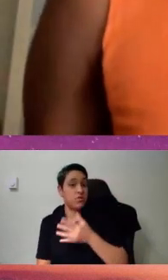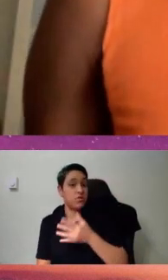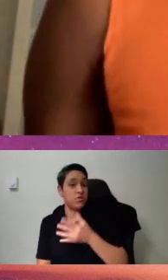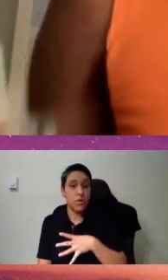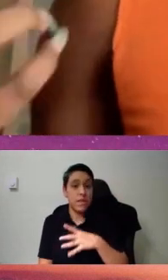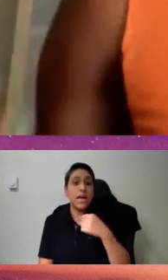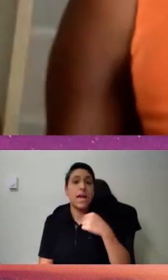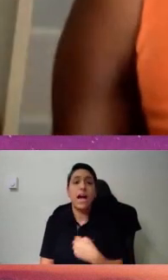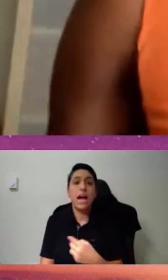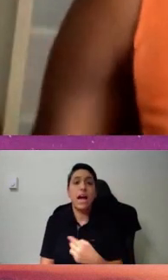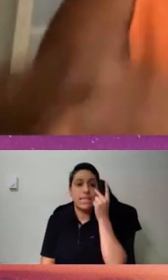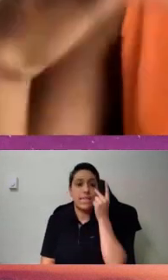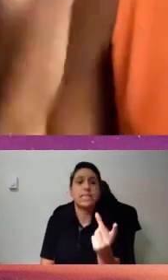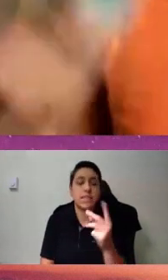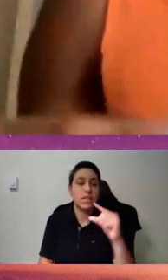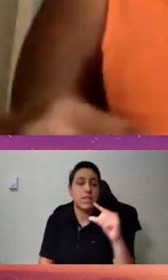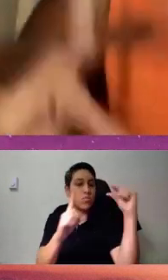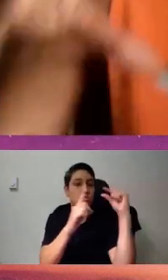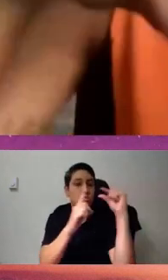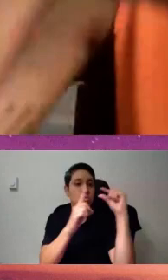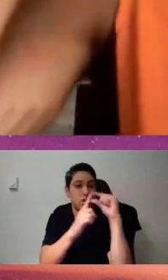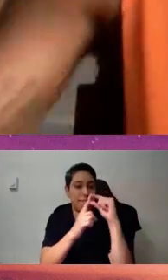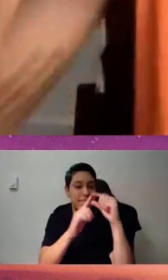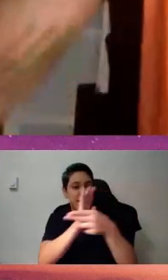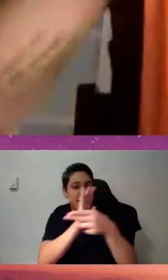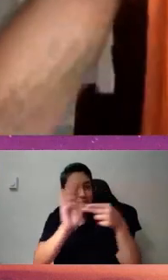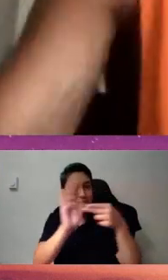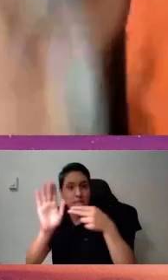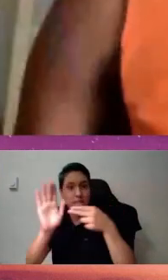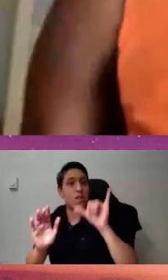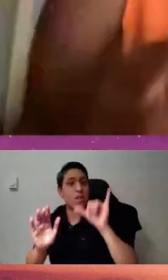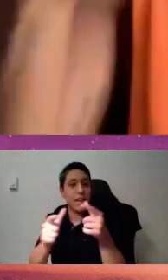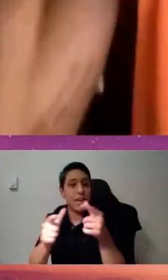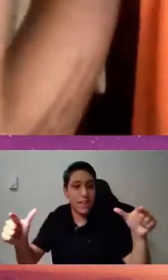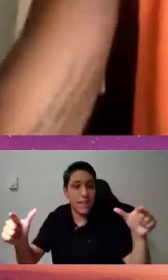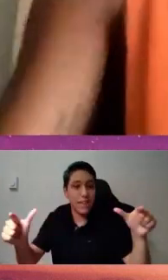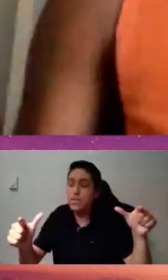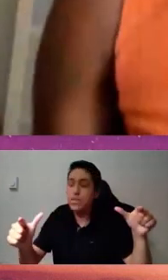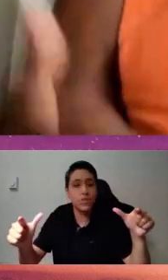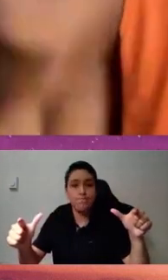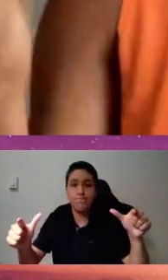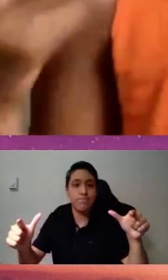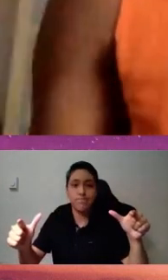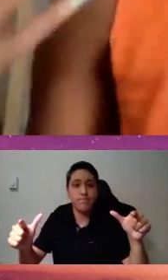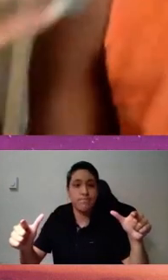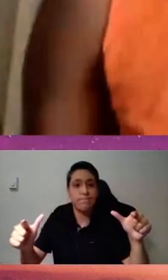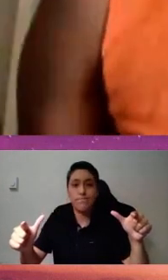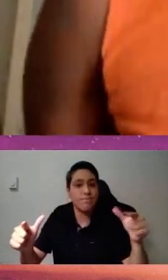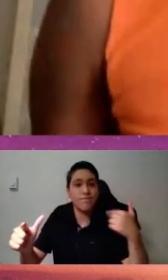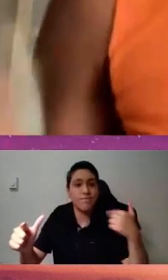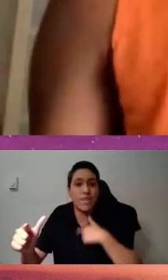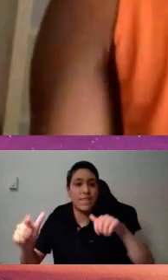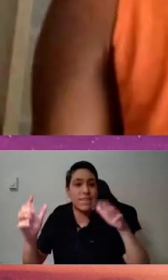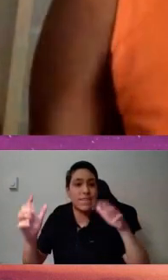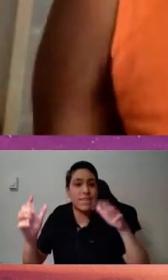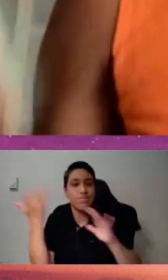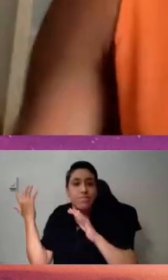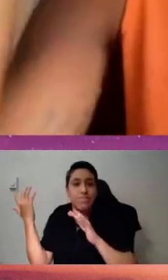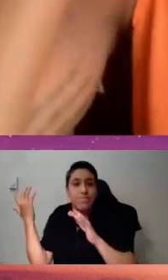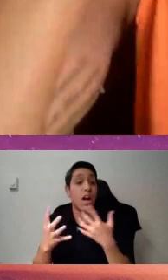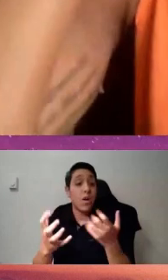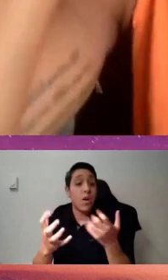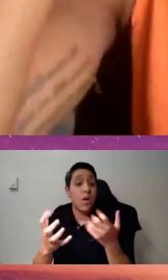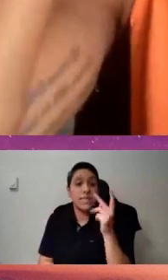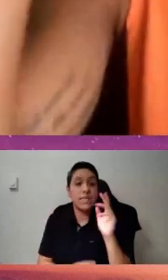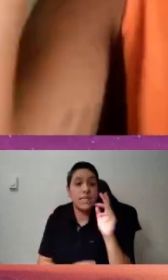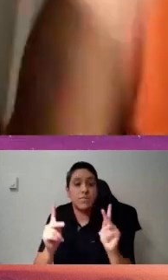see that those words, this language, it's ugh. No, we need to be, I want to see people,